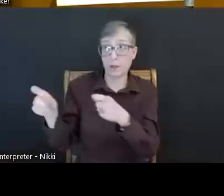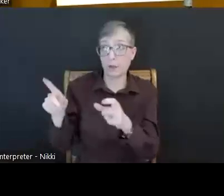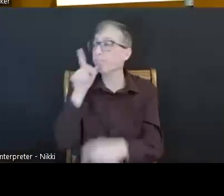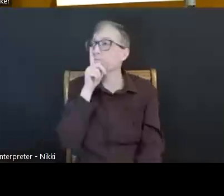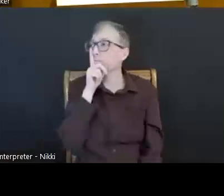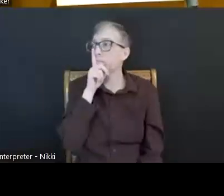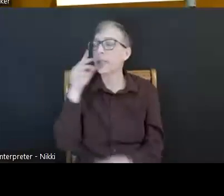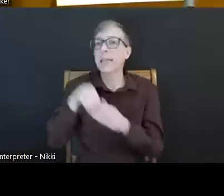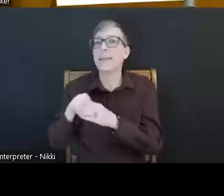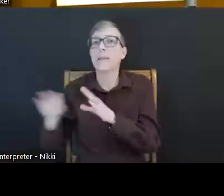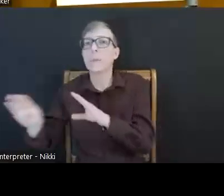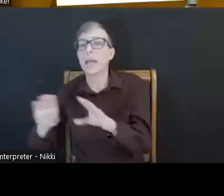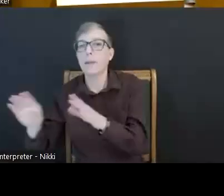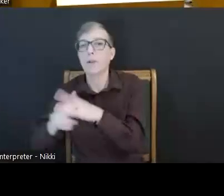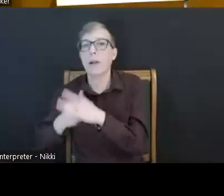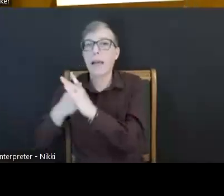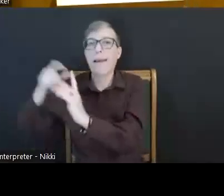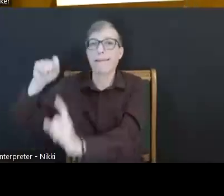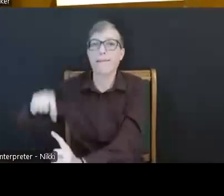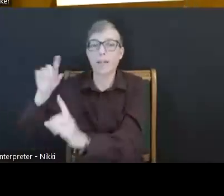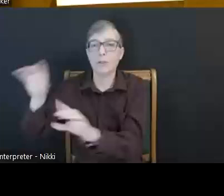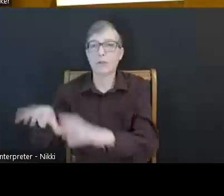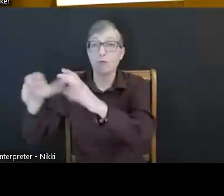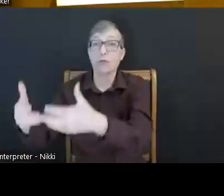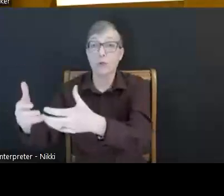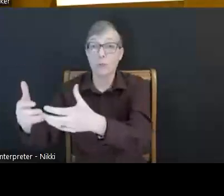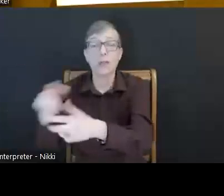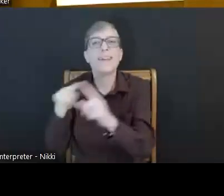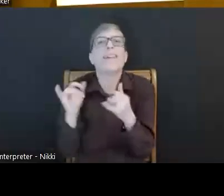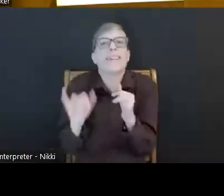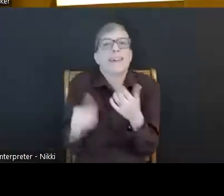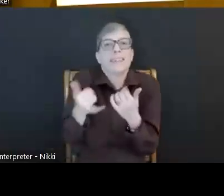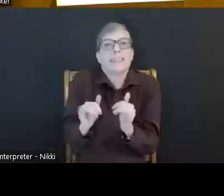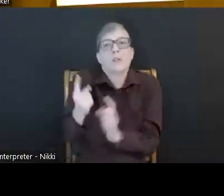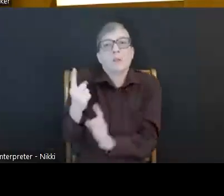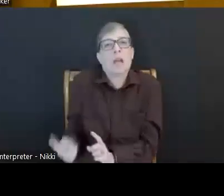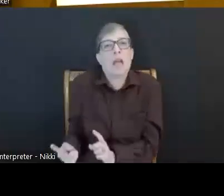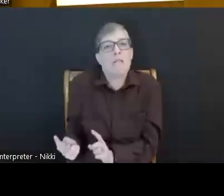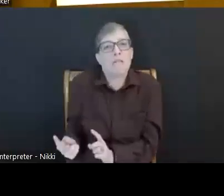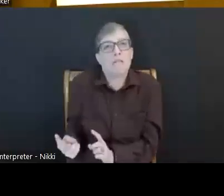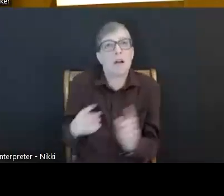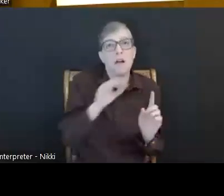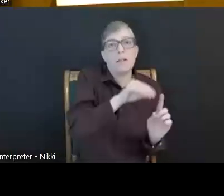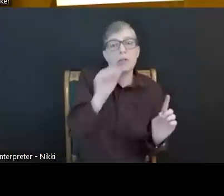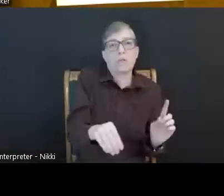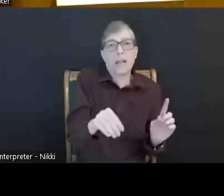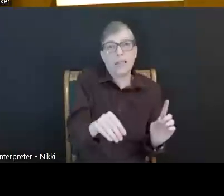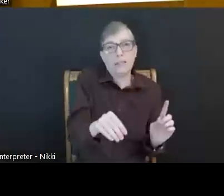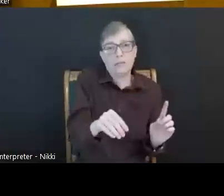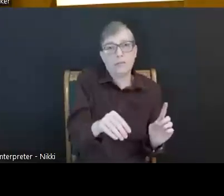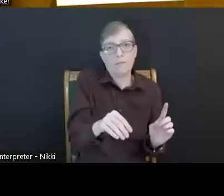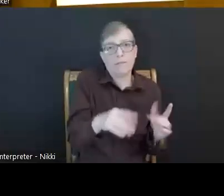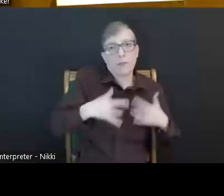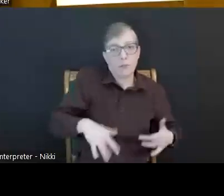behavioral activation group, but that still was about half of the rate of depressive disorder in the group that did not get behavioral